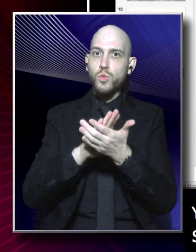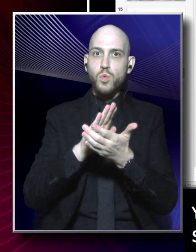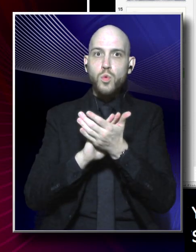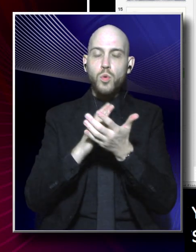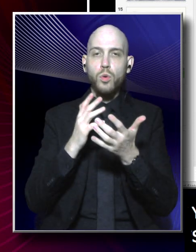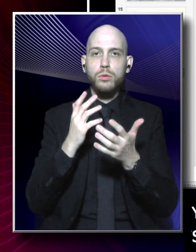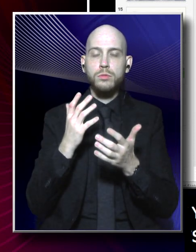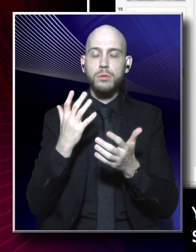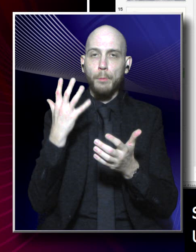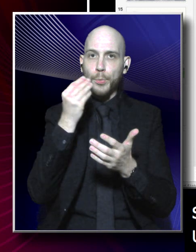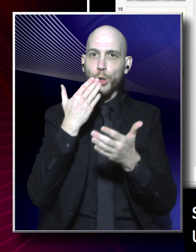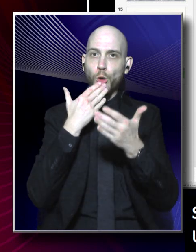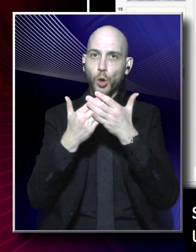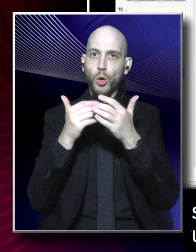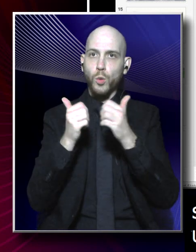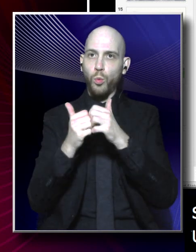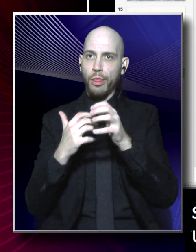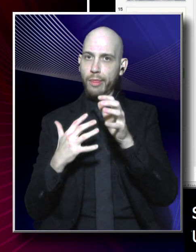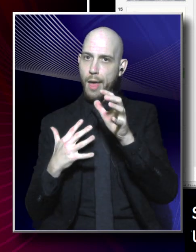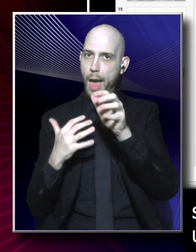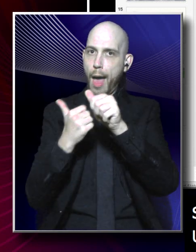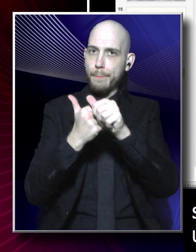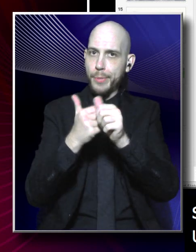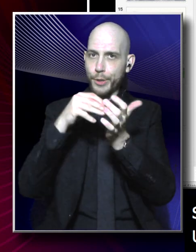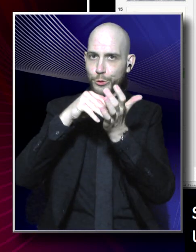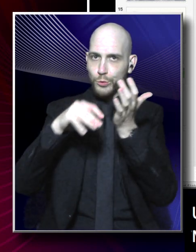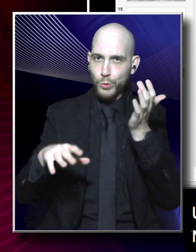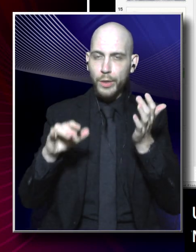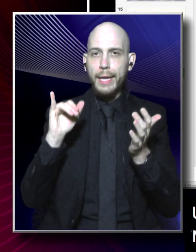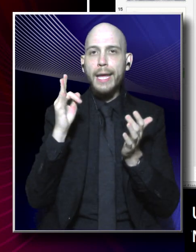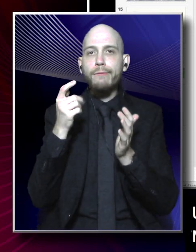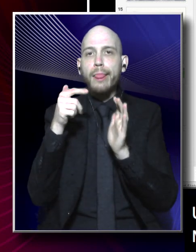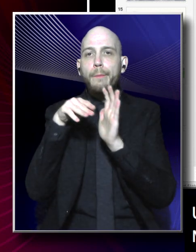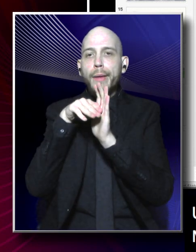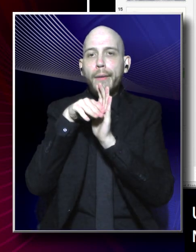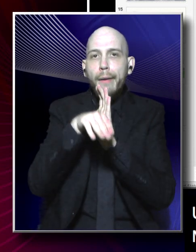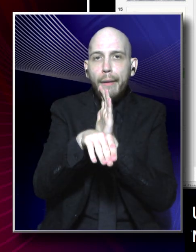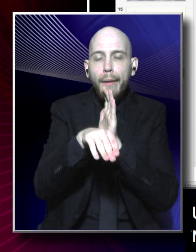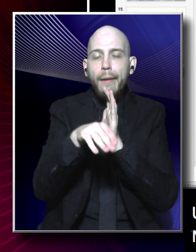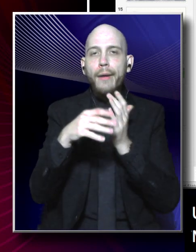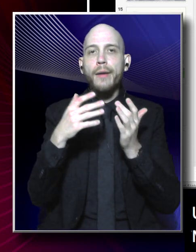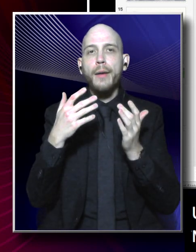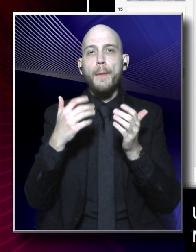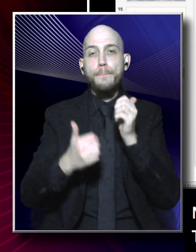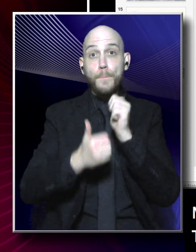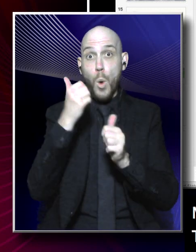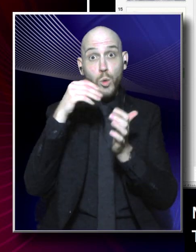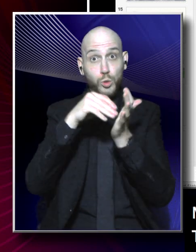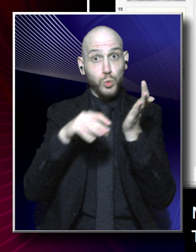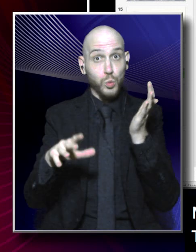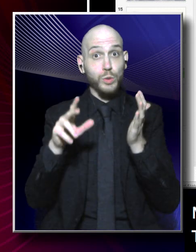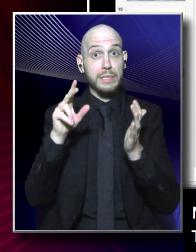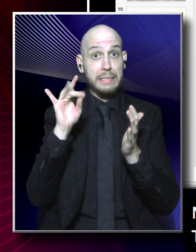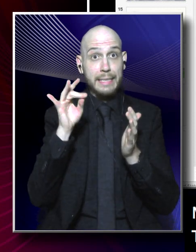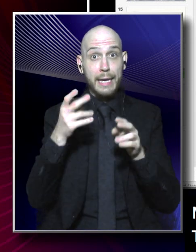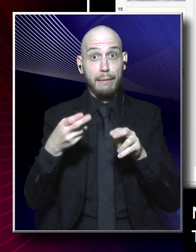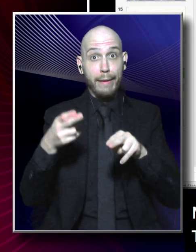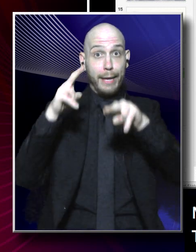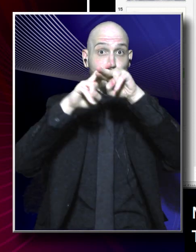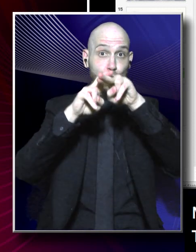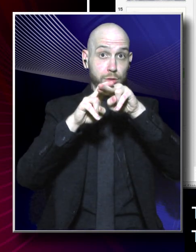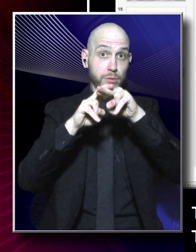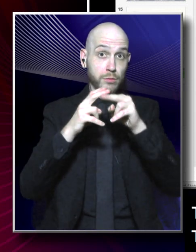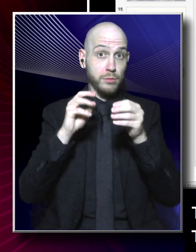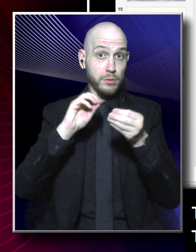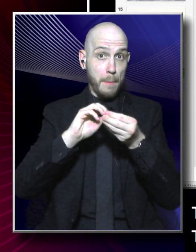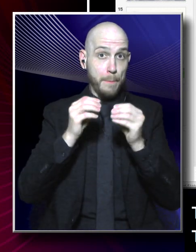there wasn't that dip. Most kids, either they scored the same from the spring to the fall, or they scored up a little higher. If there was a change, it